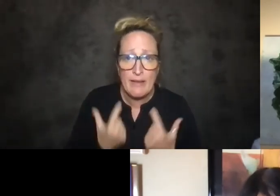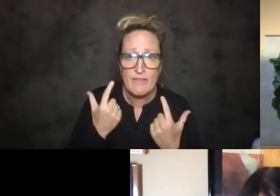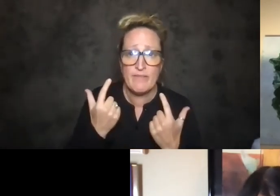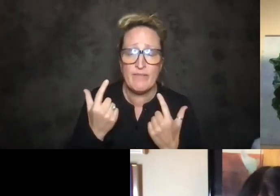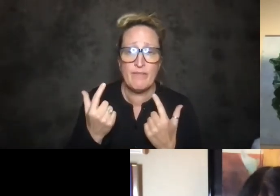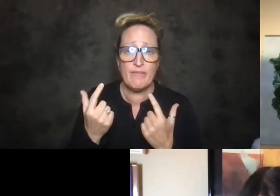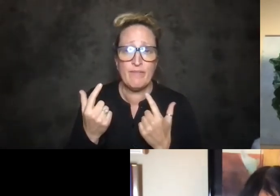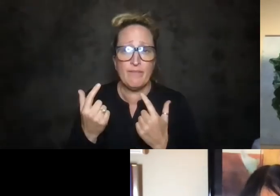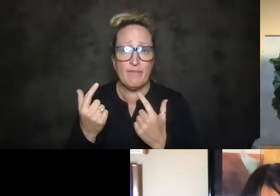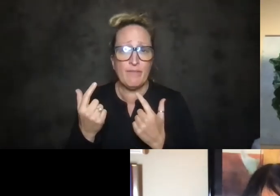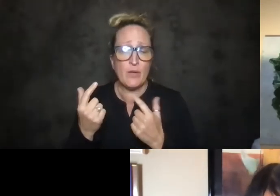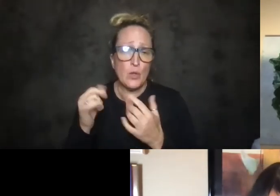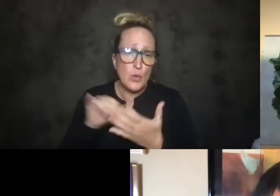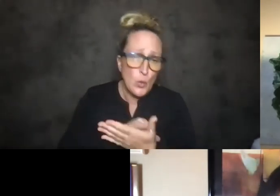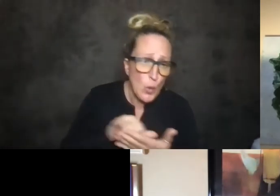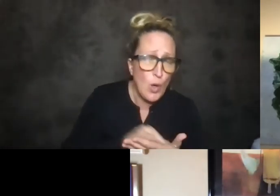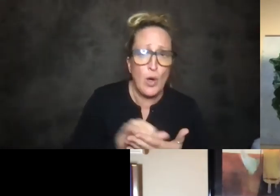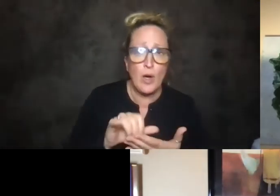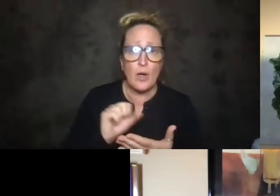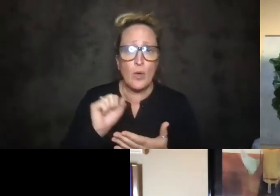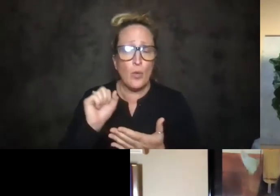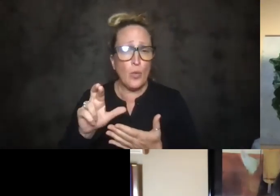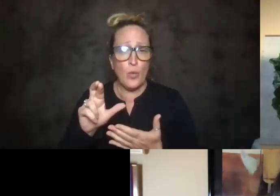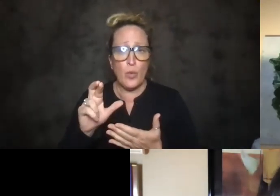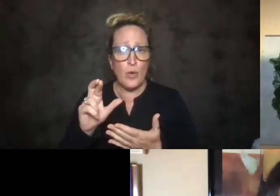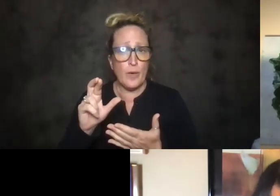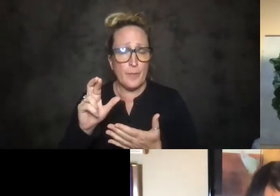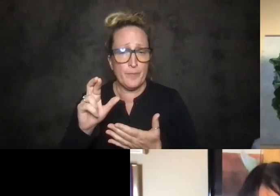of New York City or